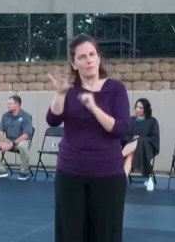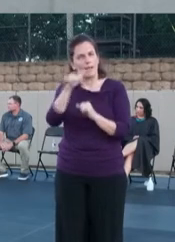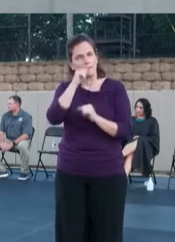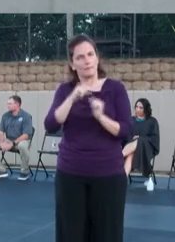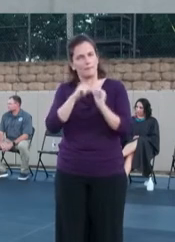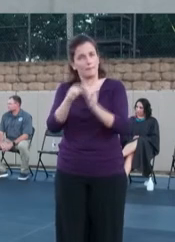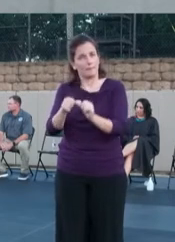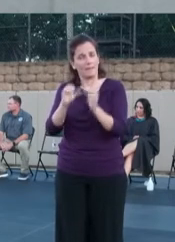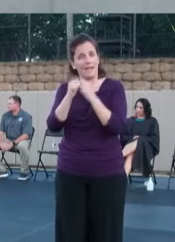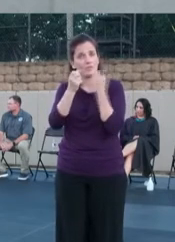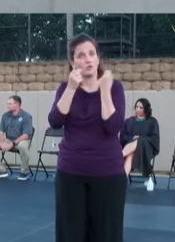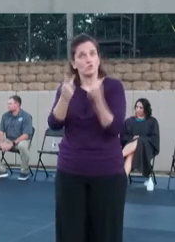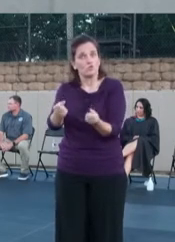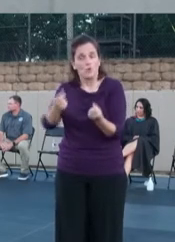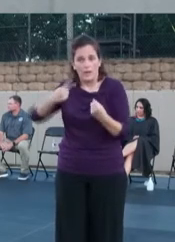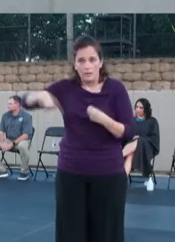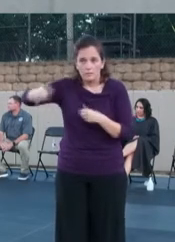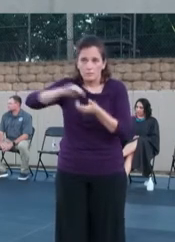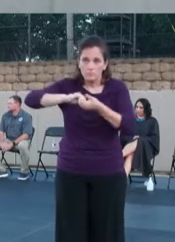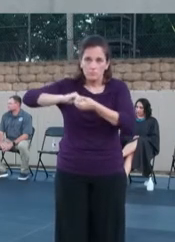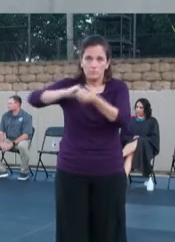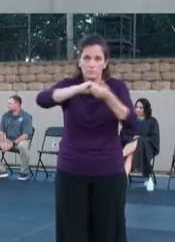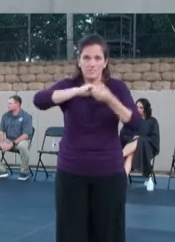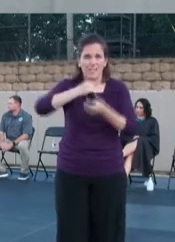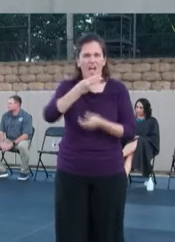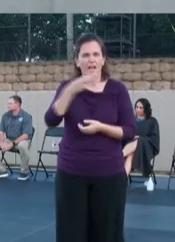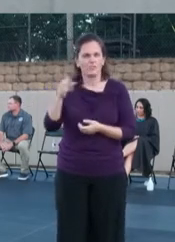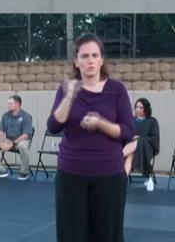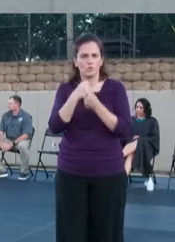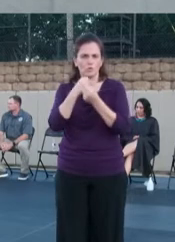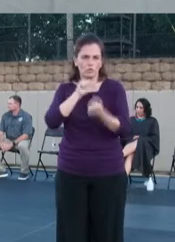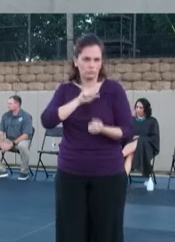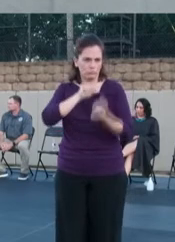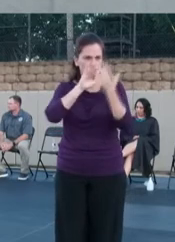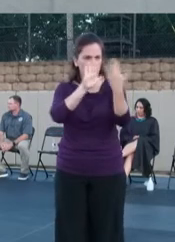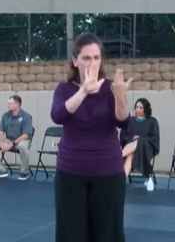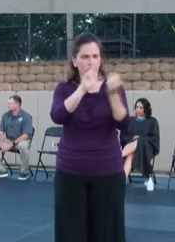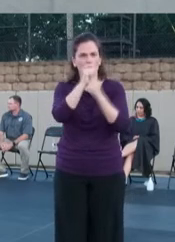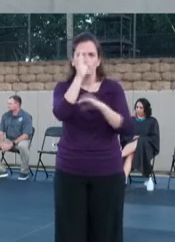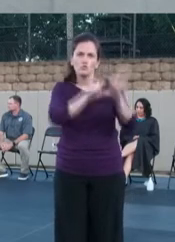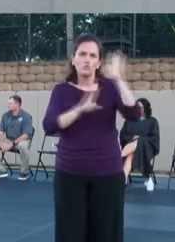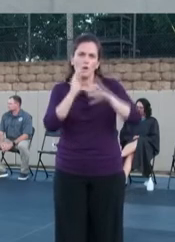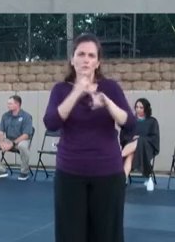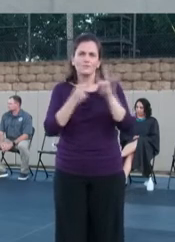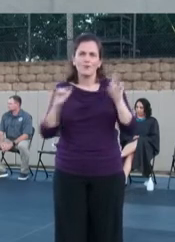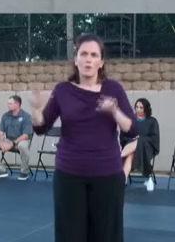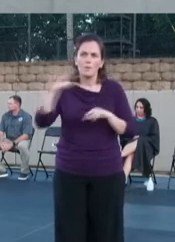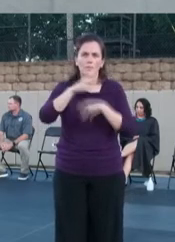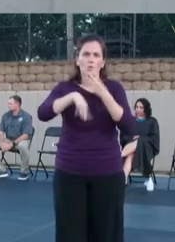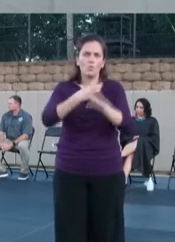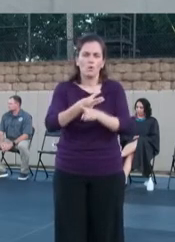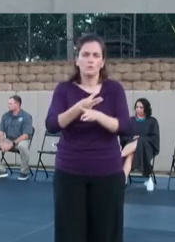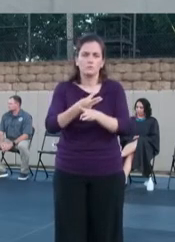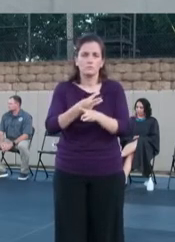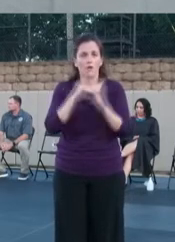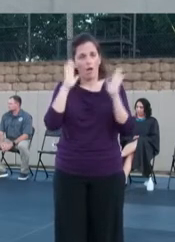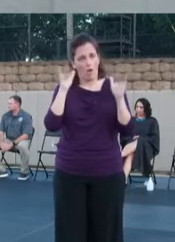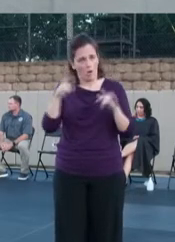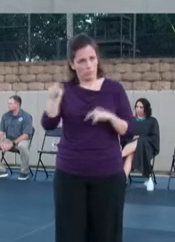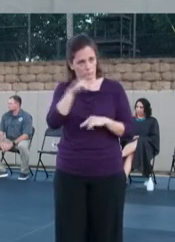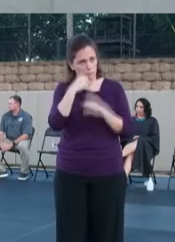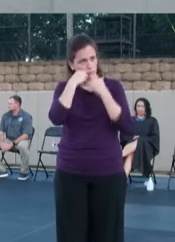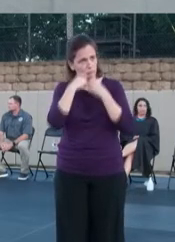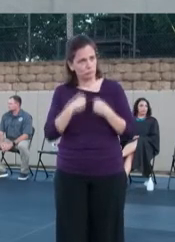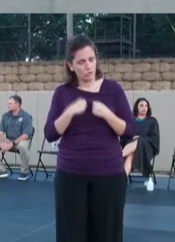of high schoolers that took on the troubles of the world. May we all treasure our experiences at